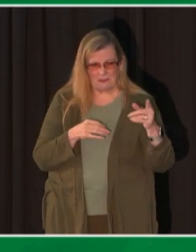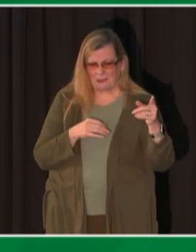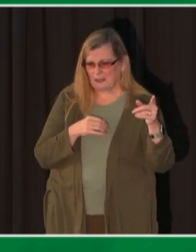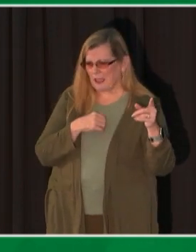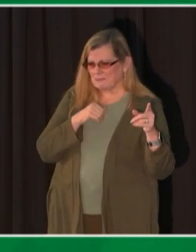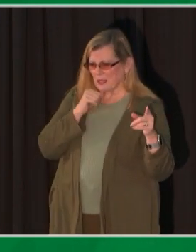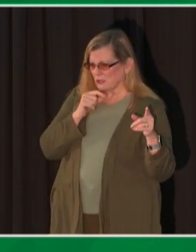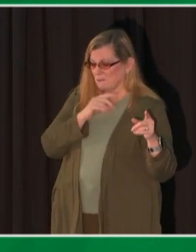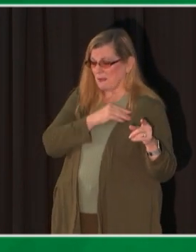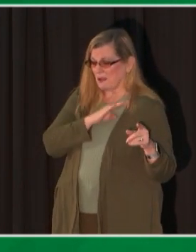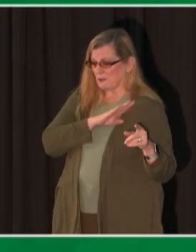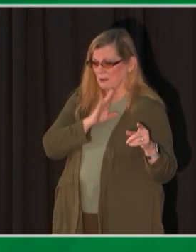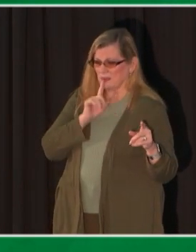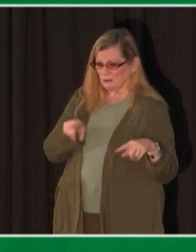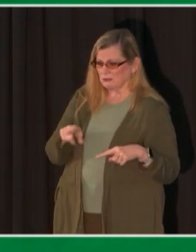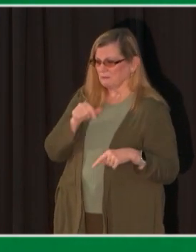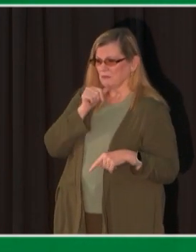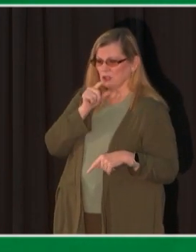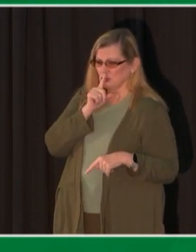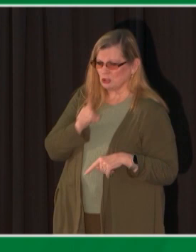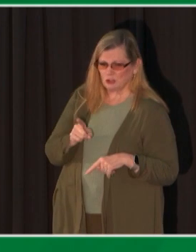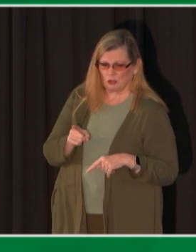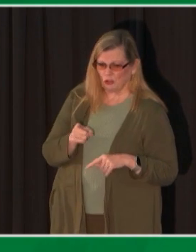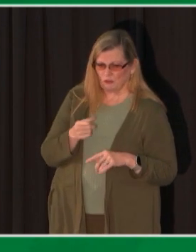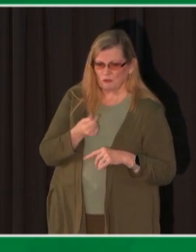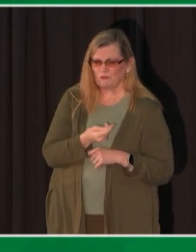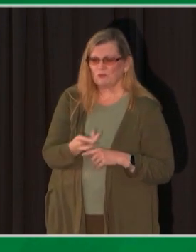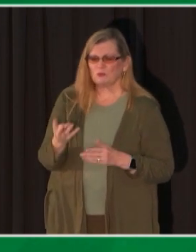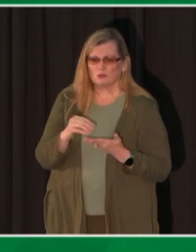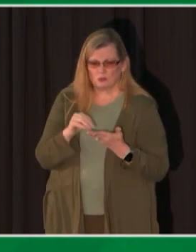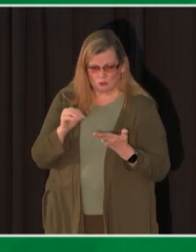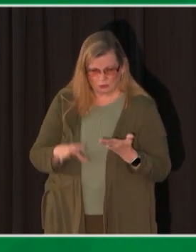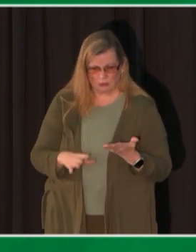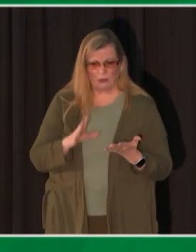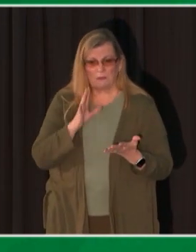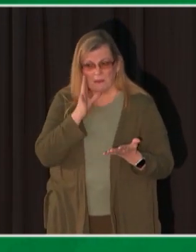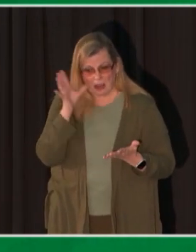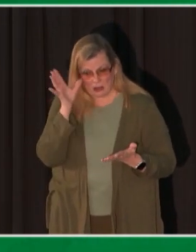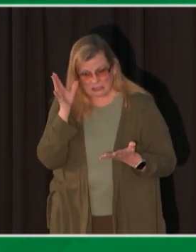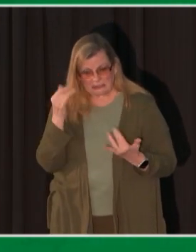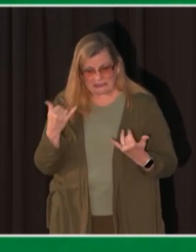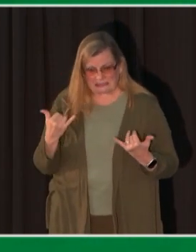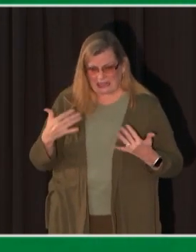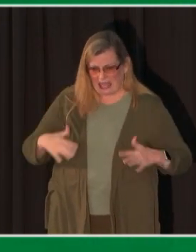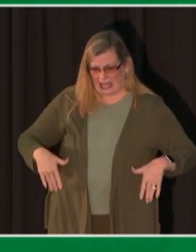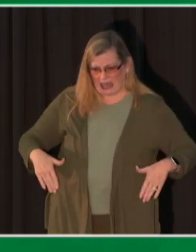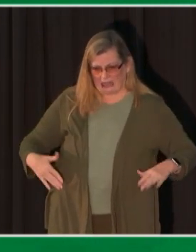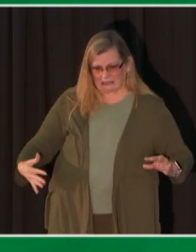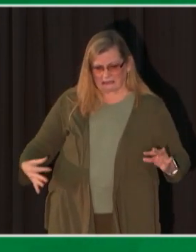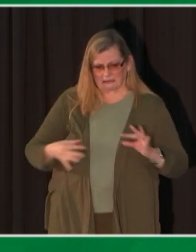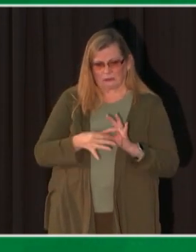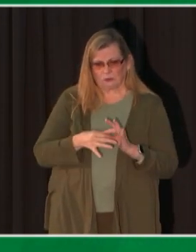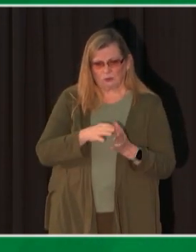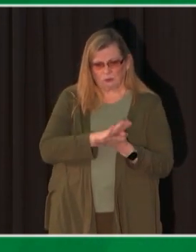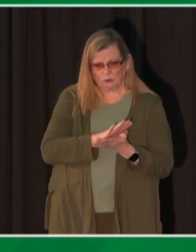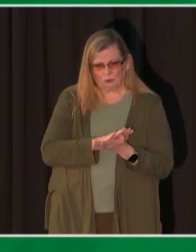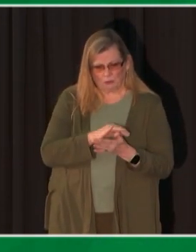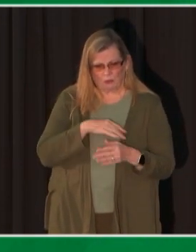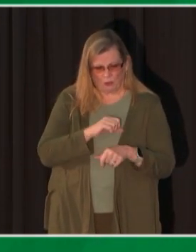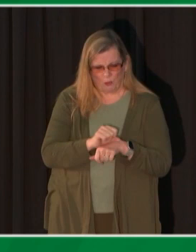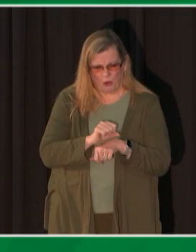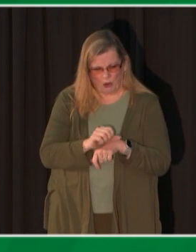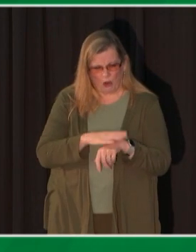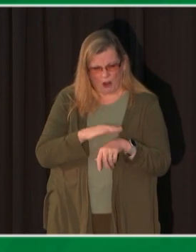number of students that we want to make contact with, and so we will work to do that.